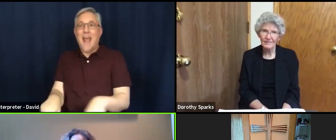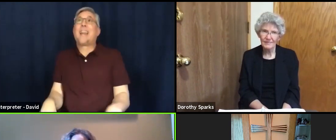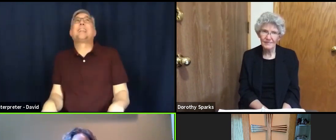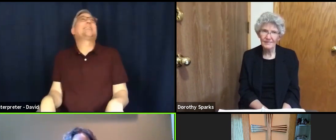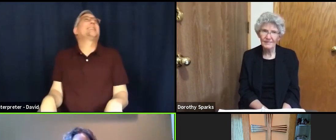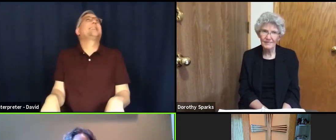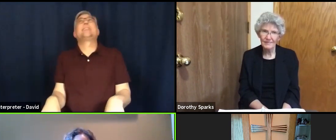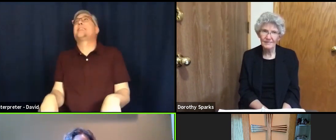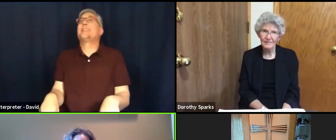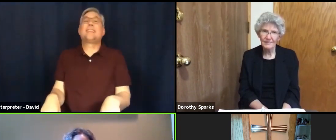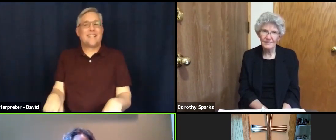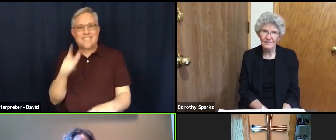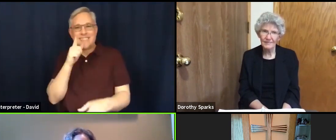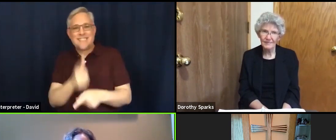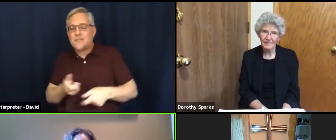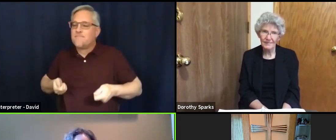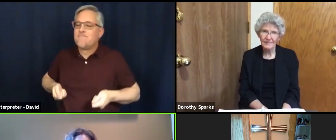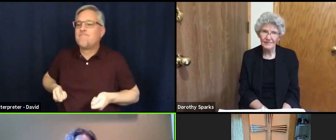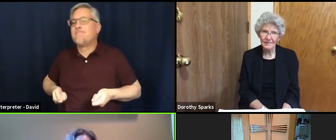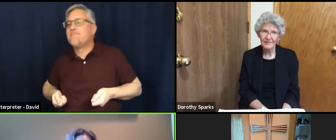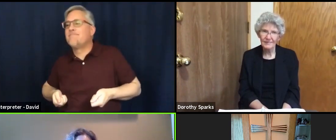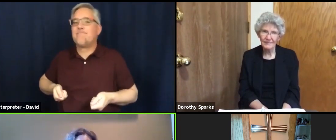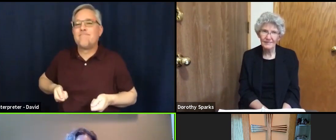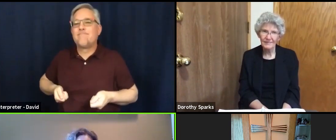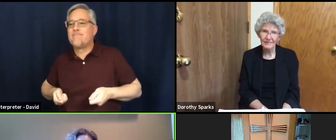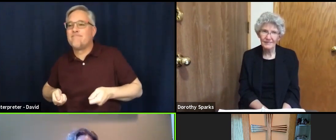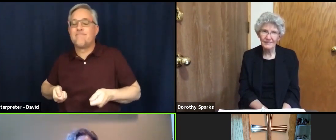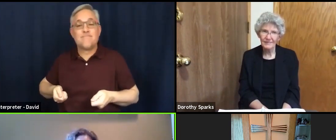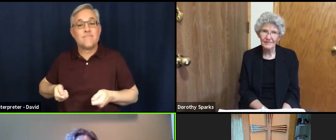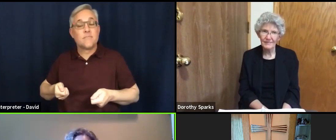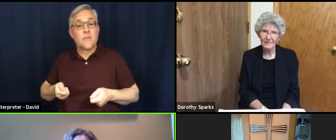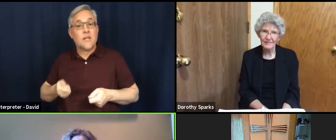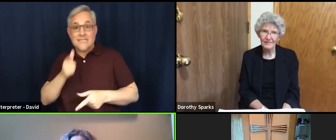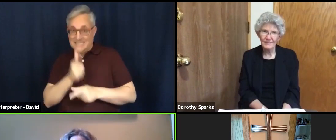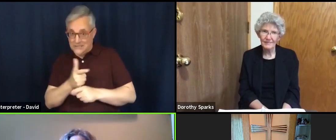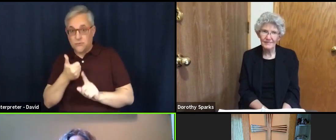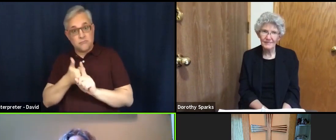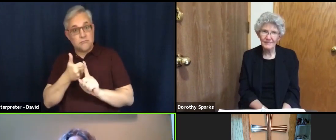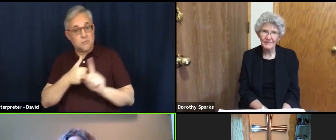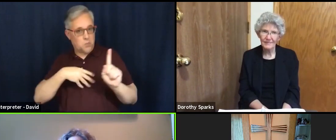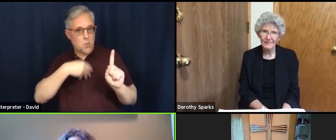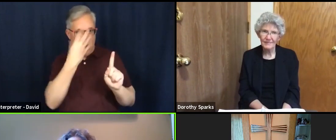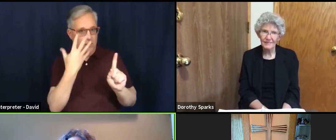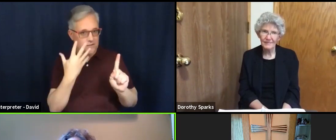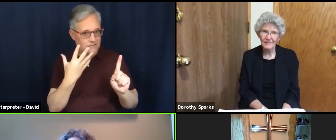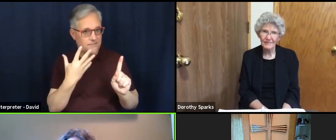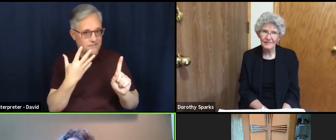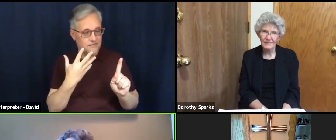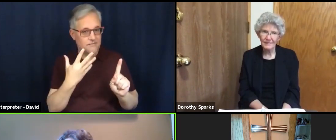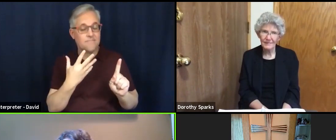She was out shopping with her white-skinned sister,